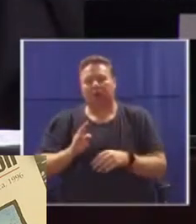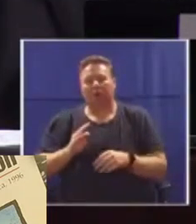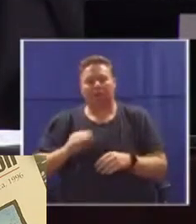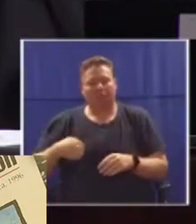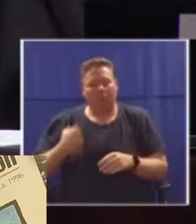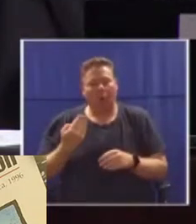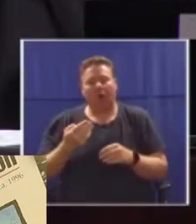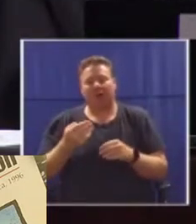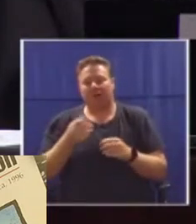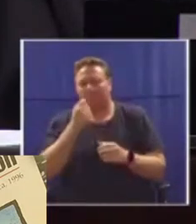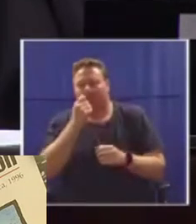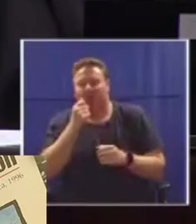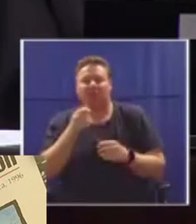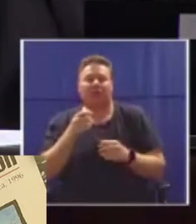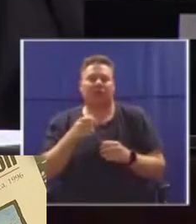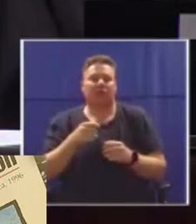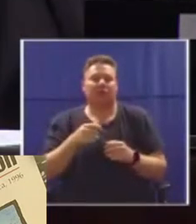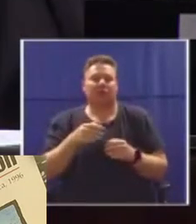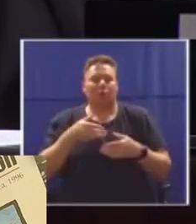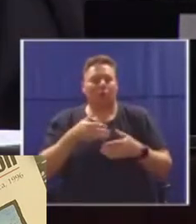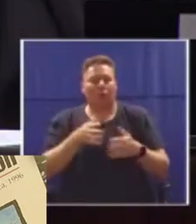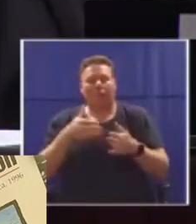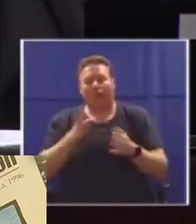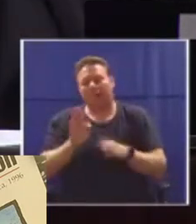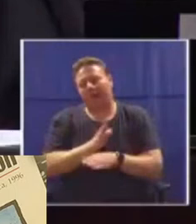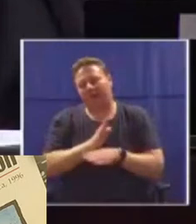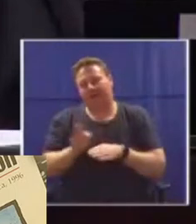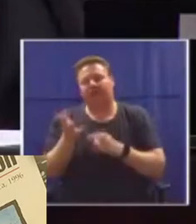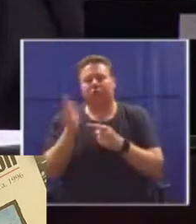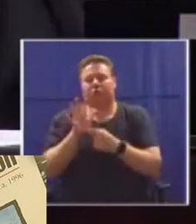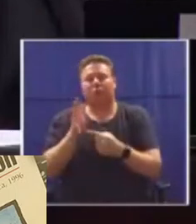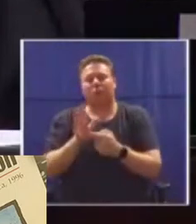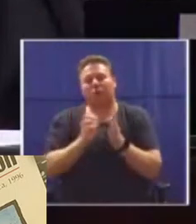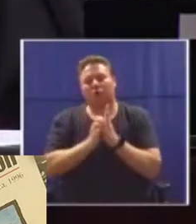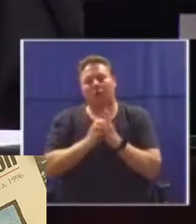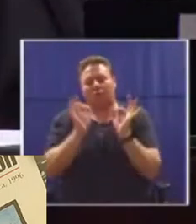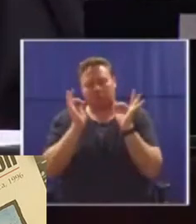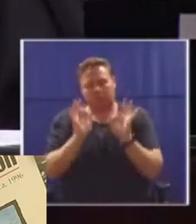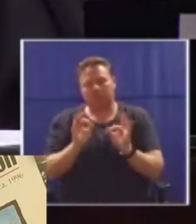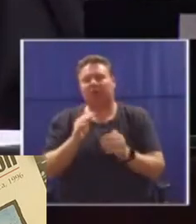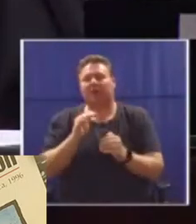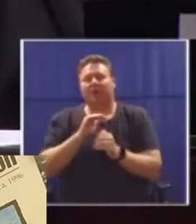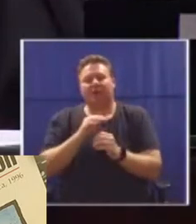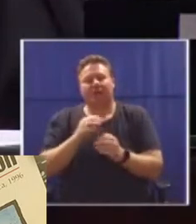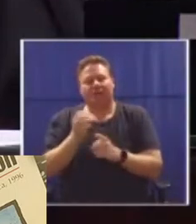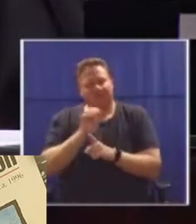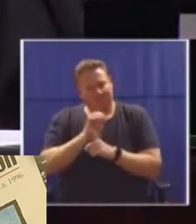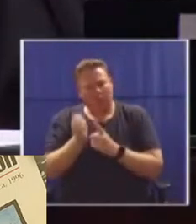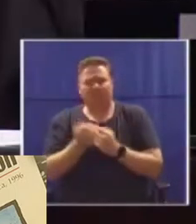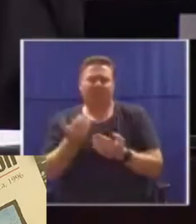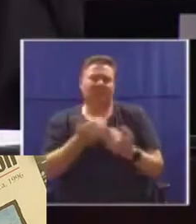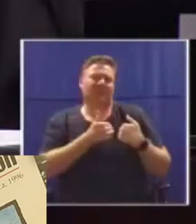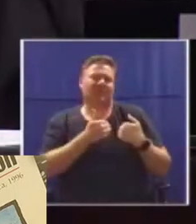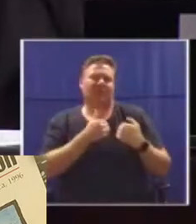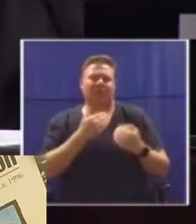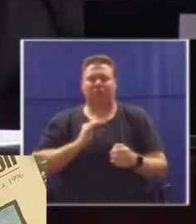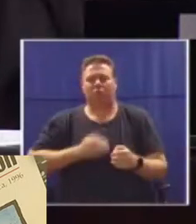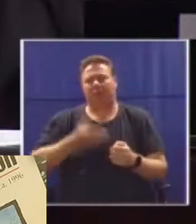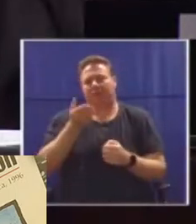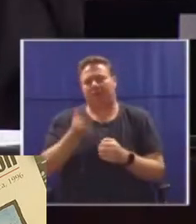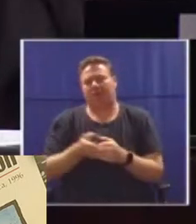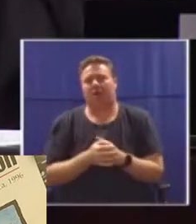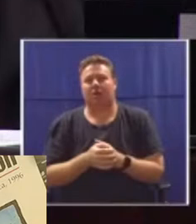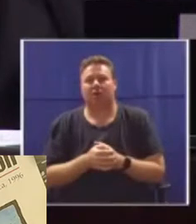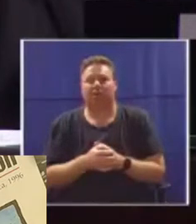fathers, as it is our behavior which will create an environment of safety for women of our nation and generally around the